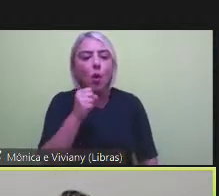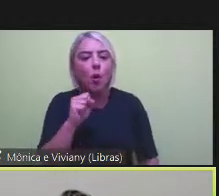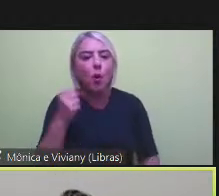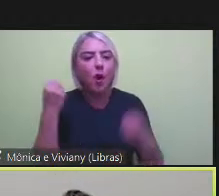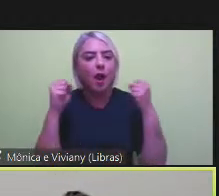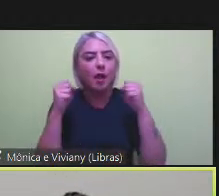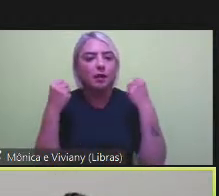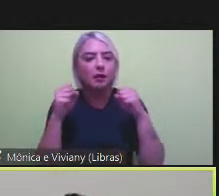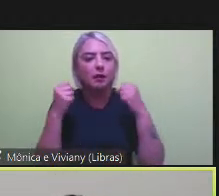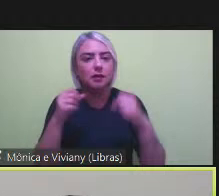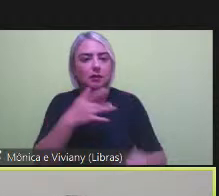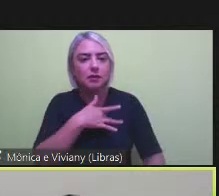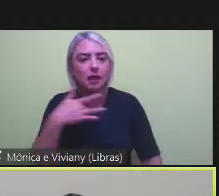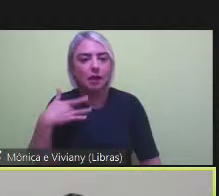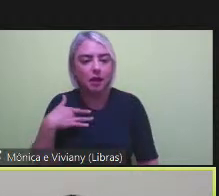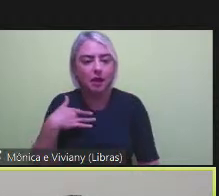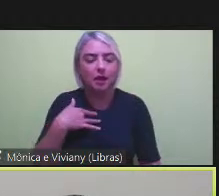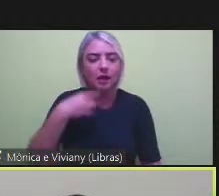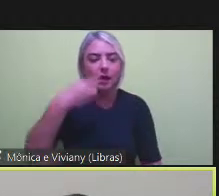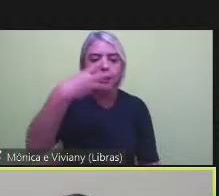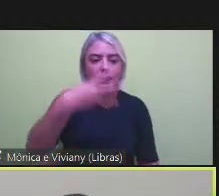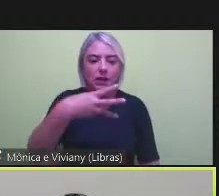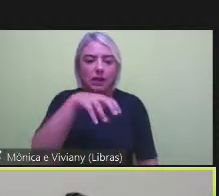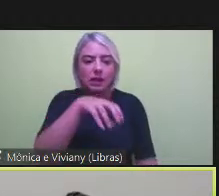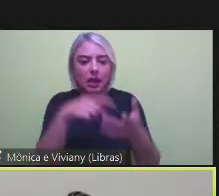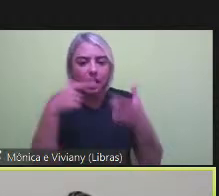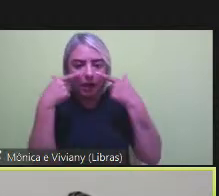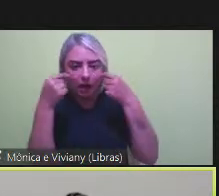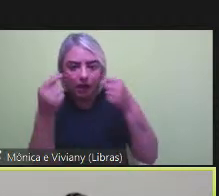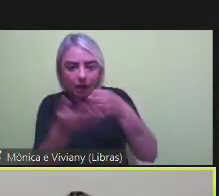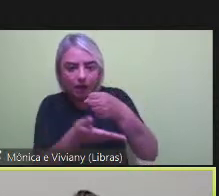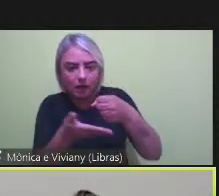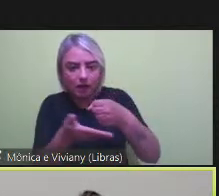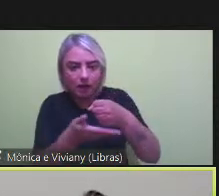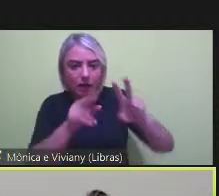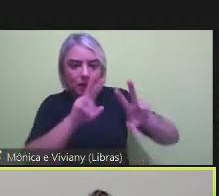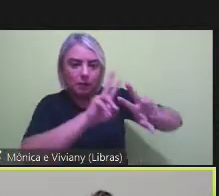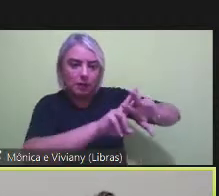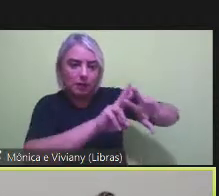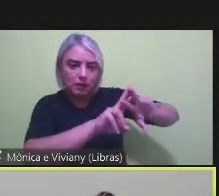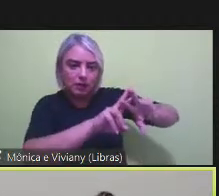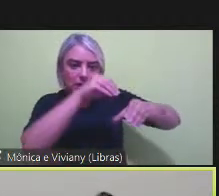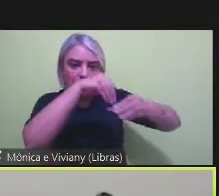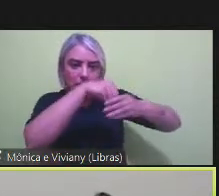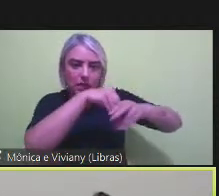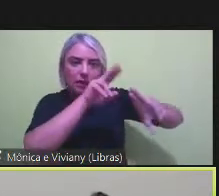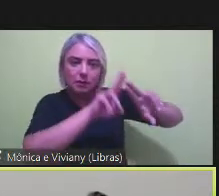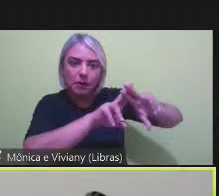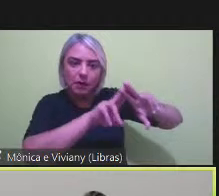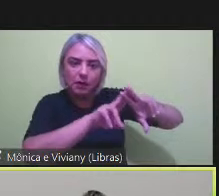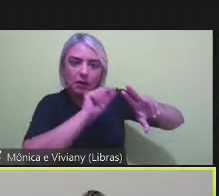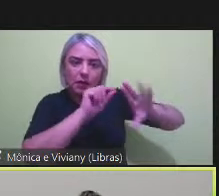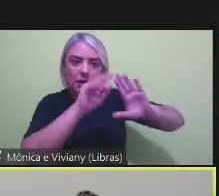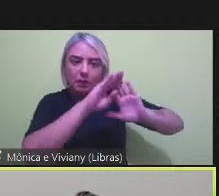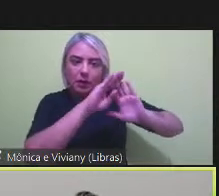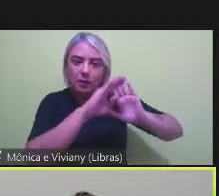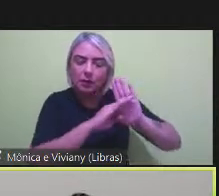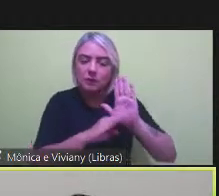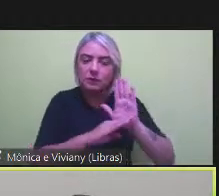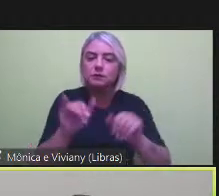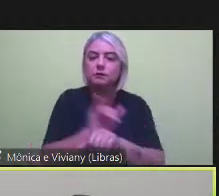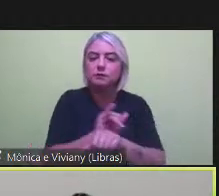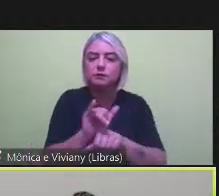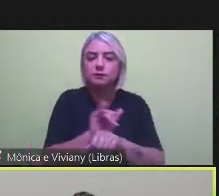mouth, and teams for health units of primary health care. And within the primary health care, we have